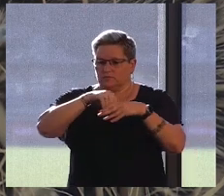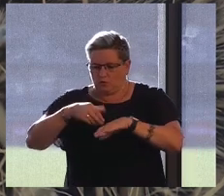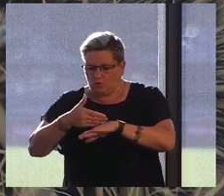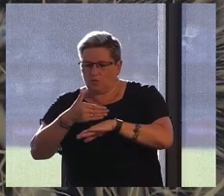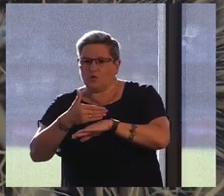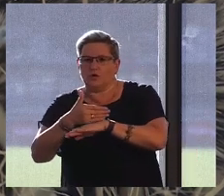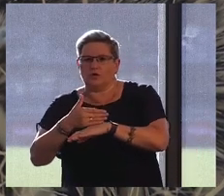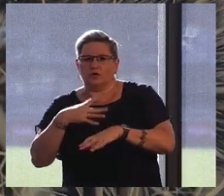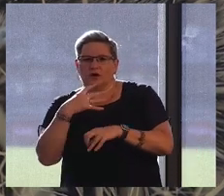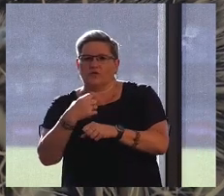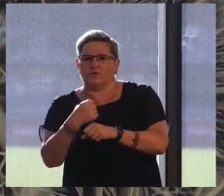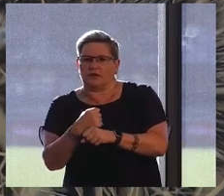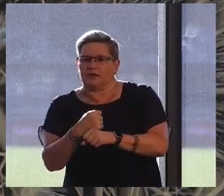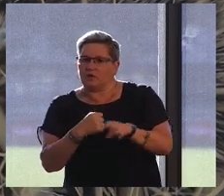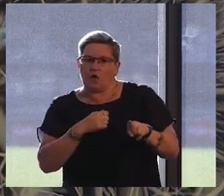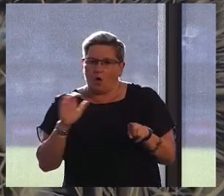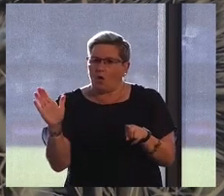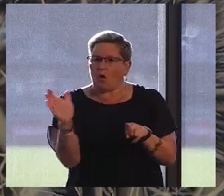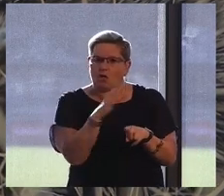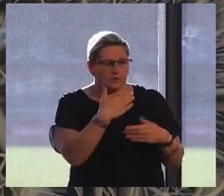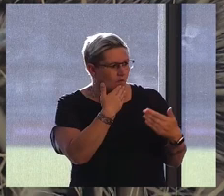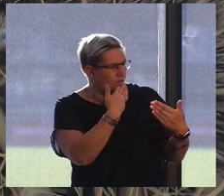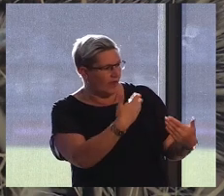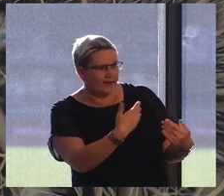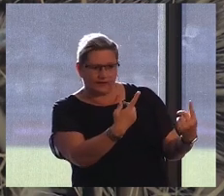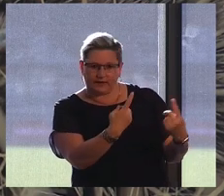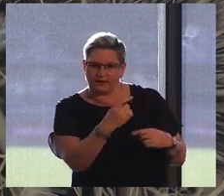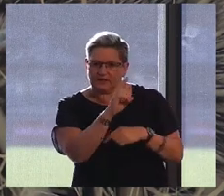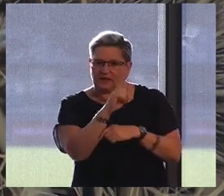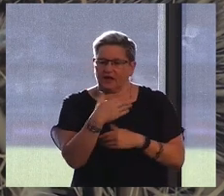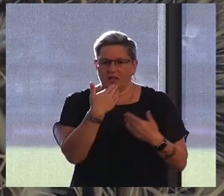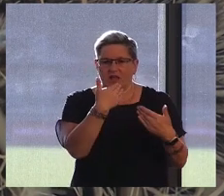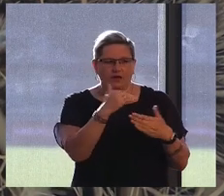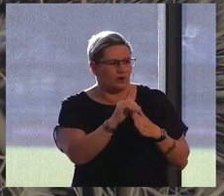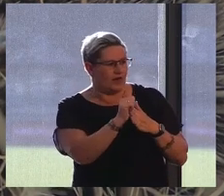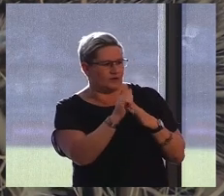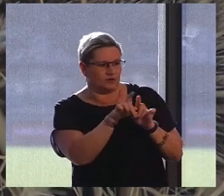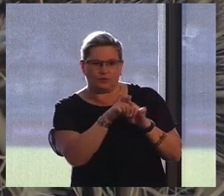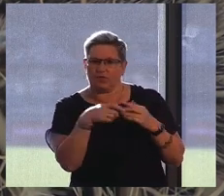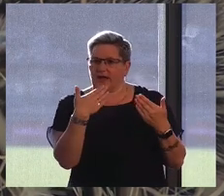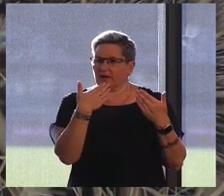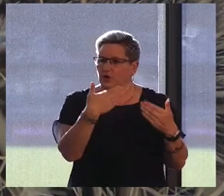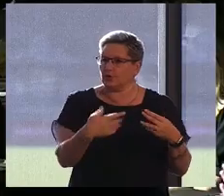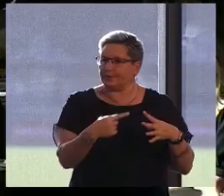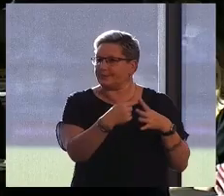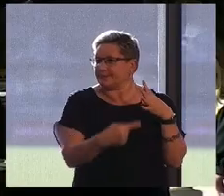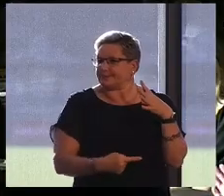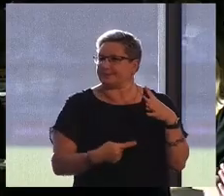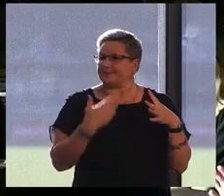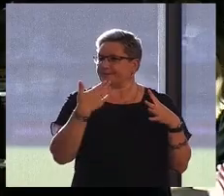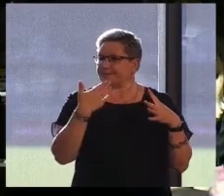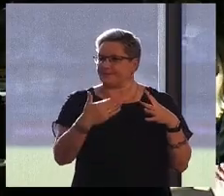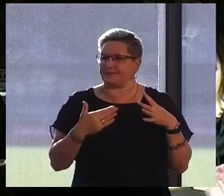political spectrum in all parties. So thank you for being here today, and thank you for all of your leadership. Let's give them a round of applause.